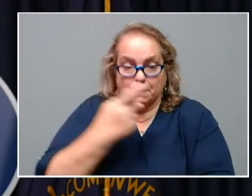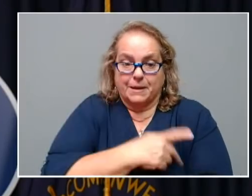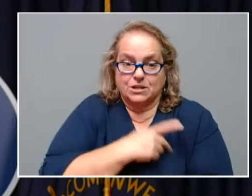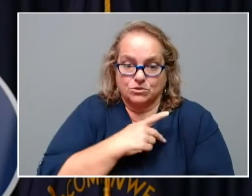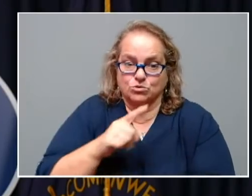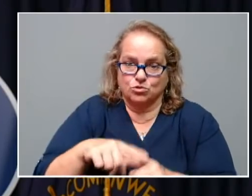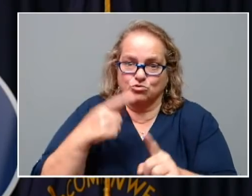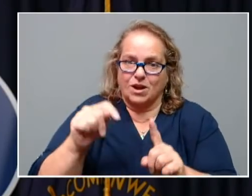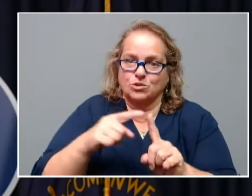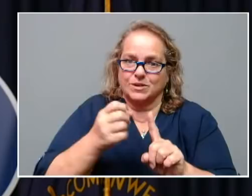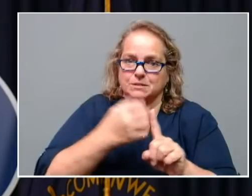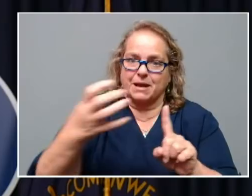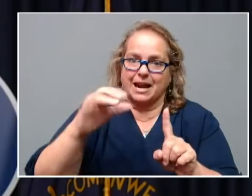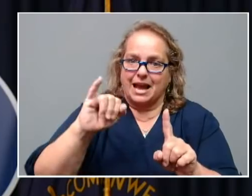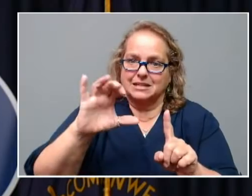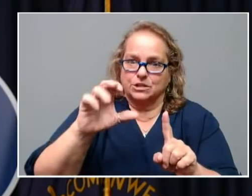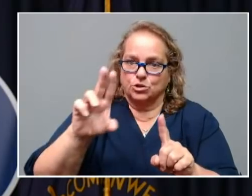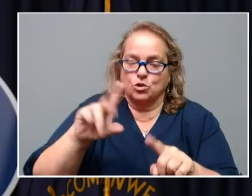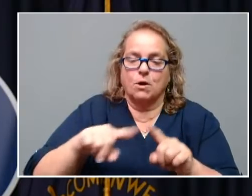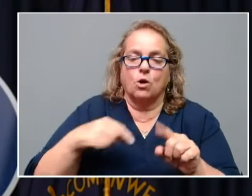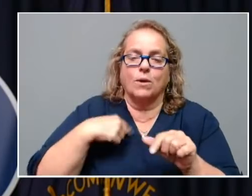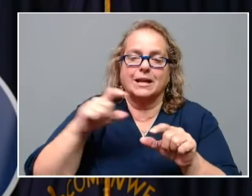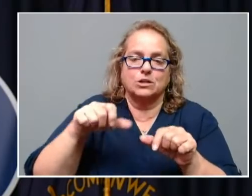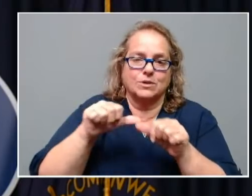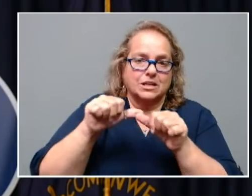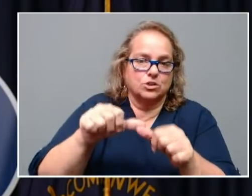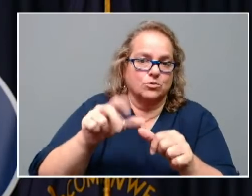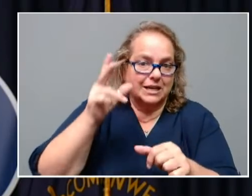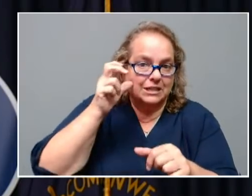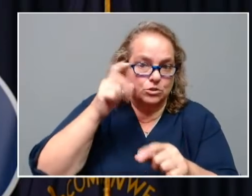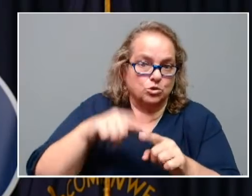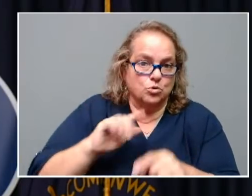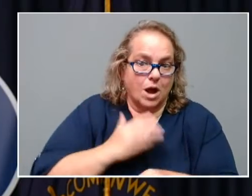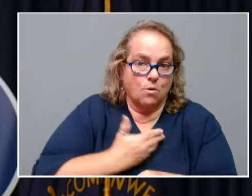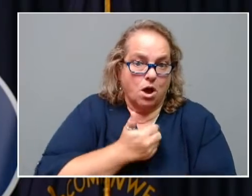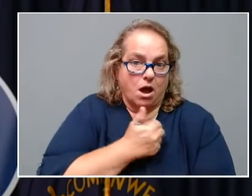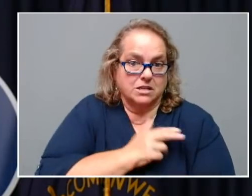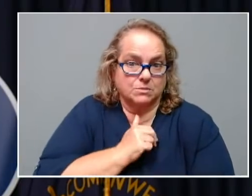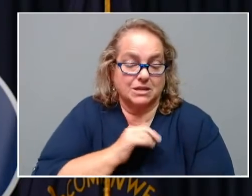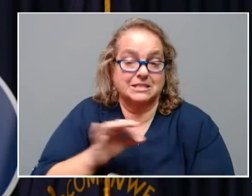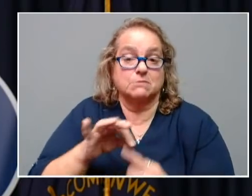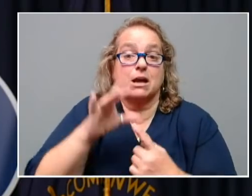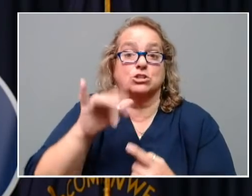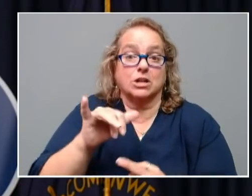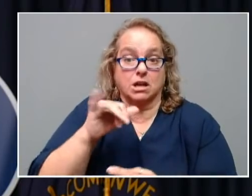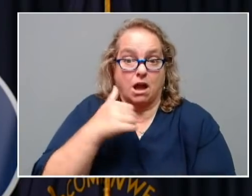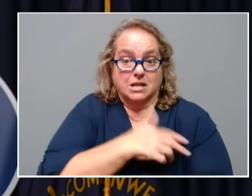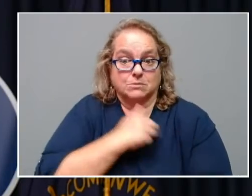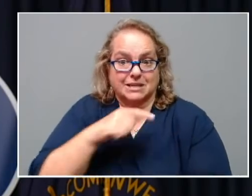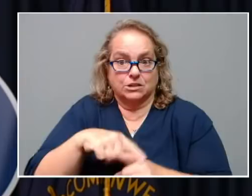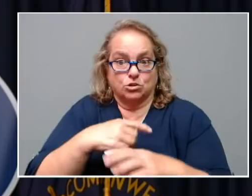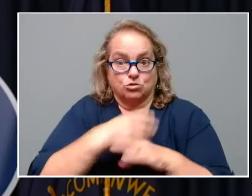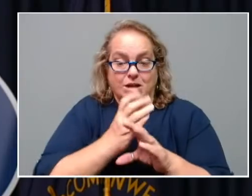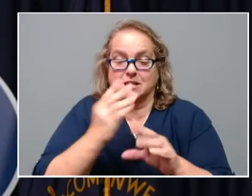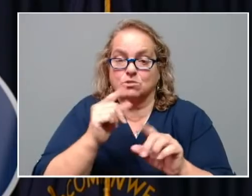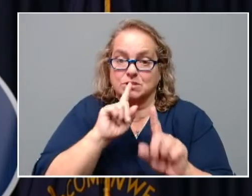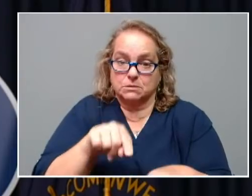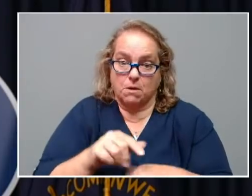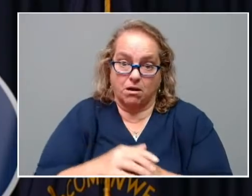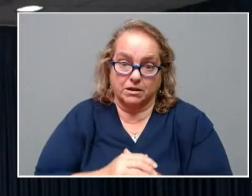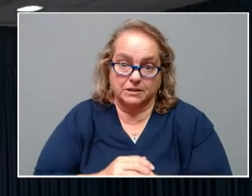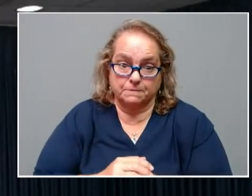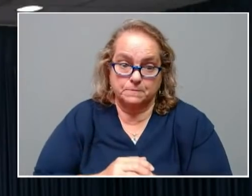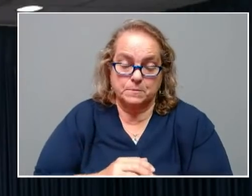But we're going to continue to listen to our hospitals, especially those in crisis, and respond as best we can. Stu